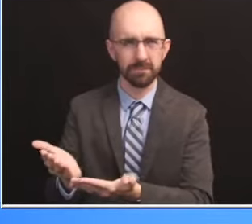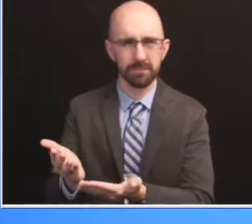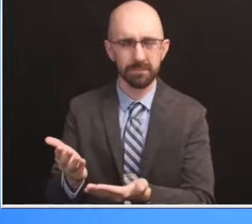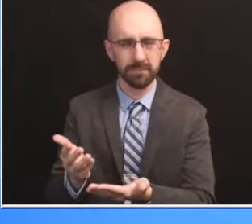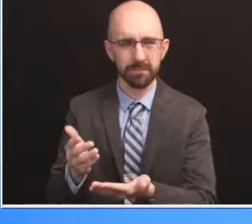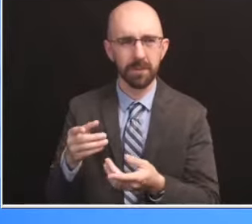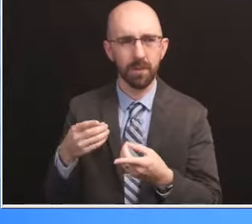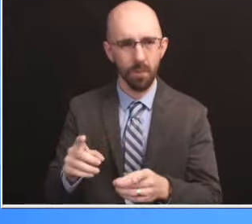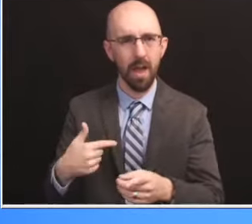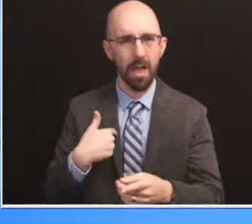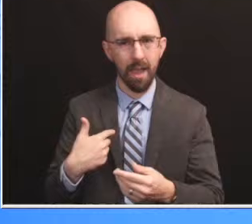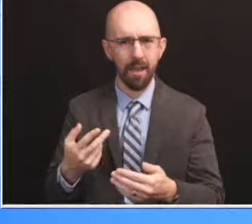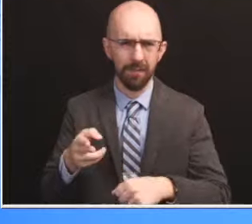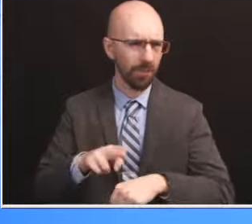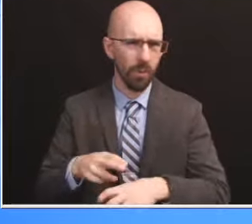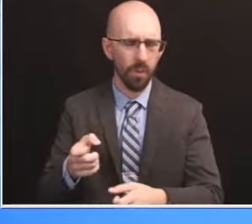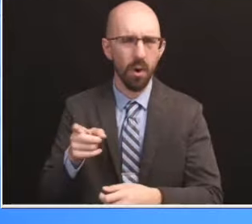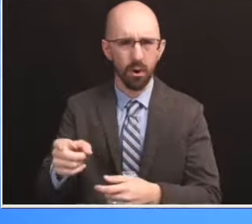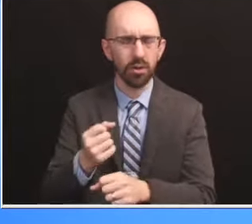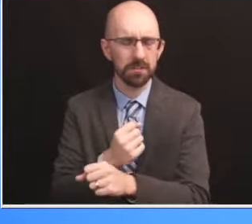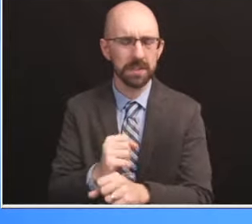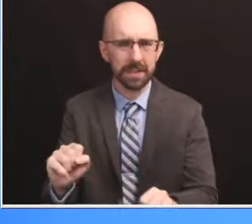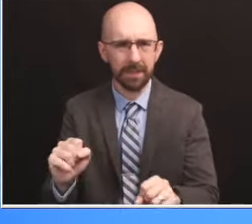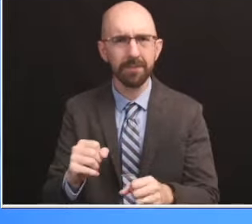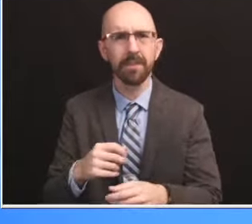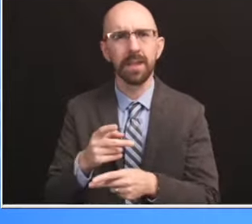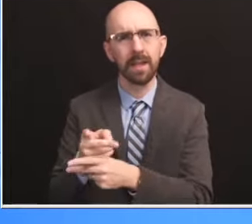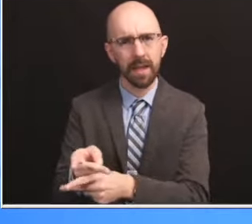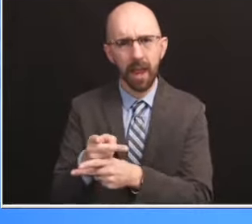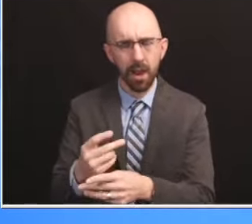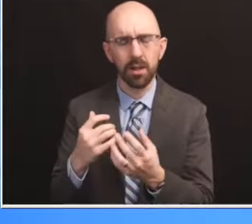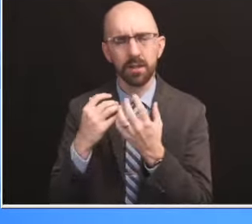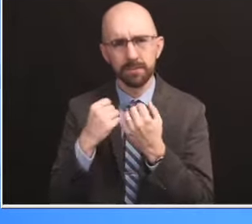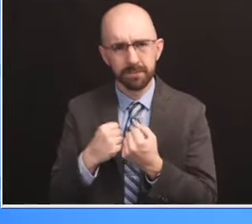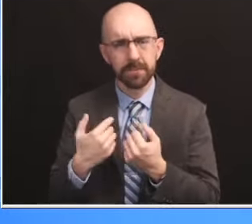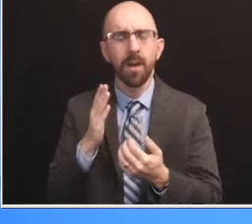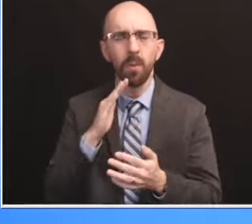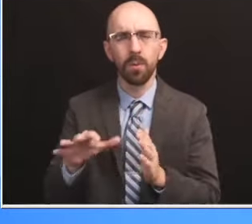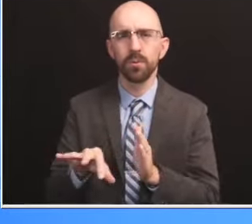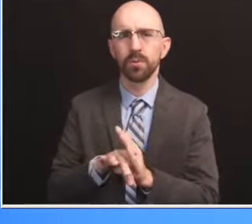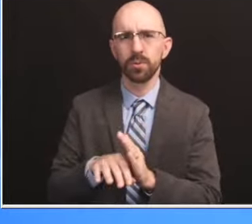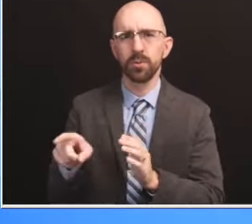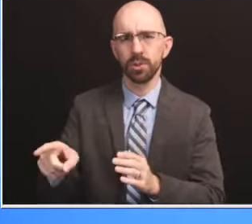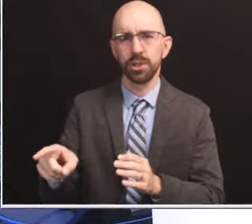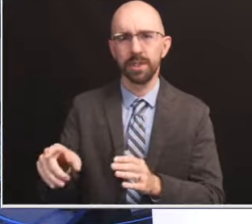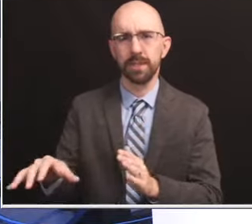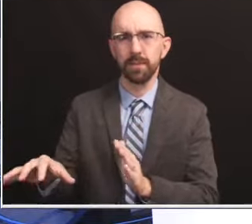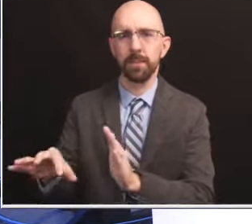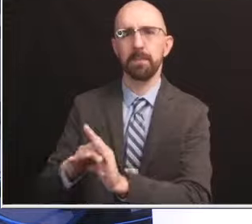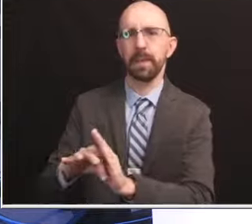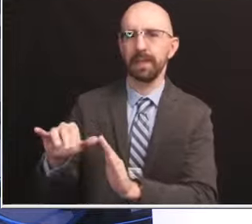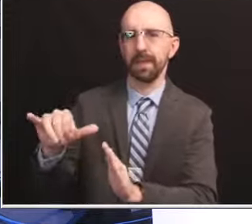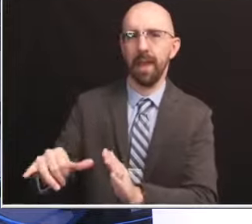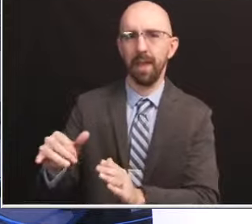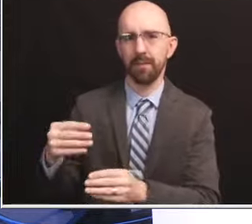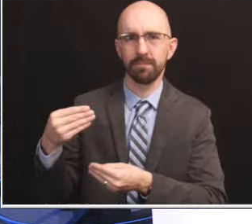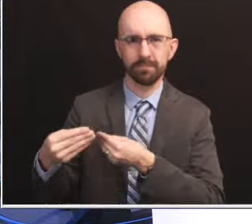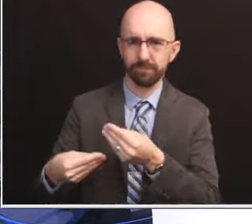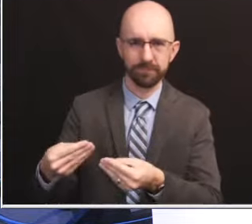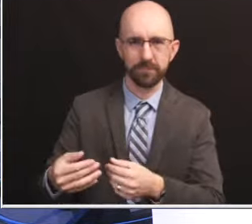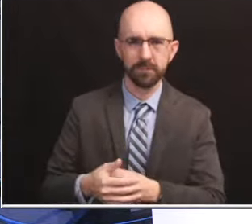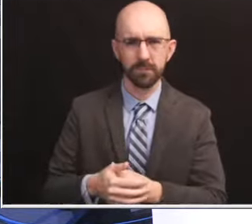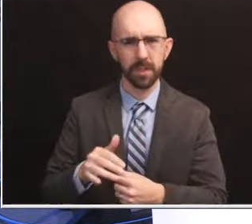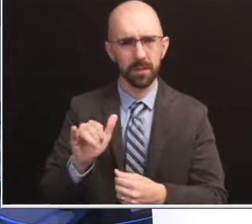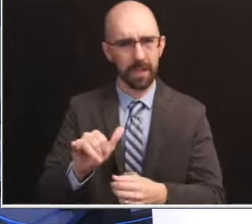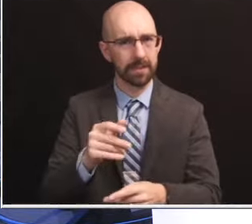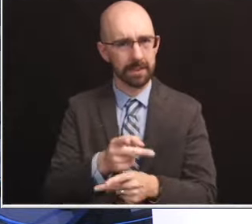of course want her to be safe and cared for, that I'm gonna choose that she gets to choose. Well, that's taking care of her. It's